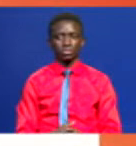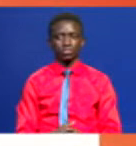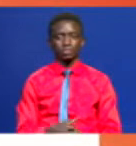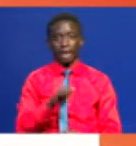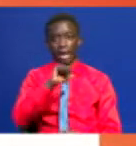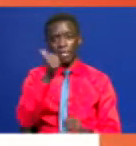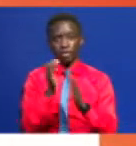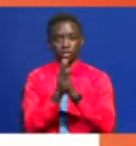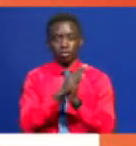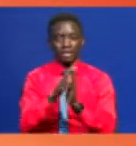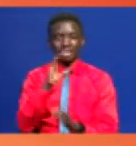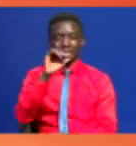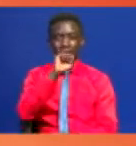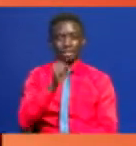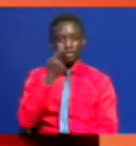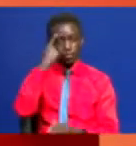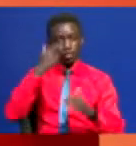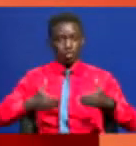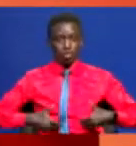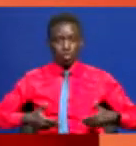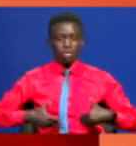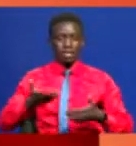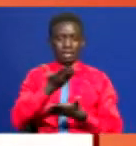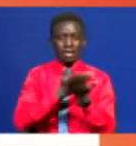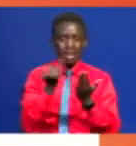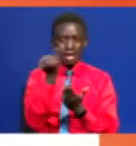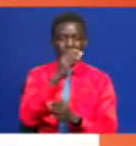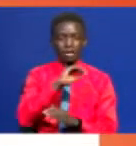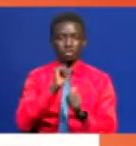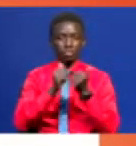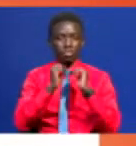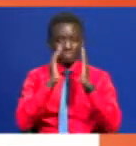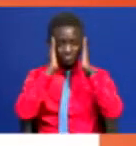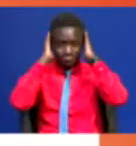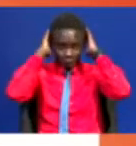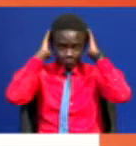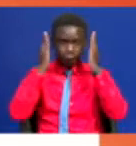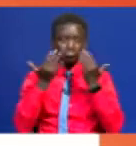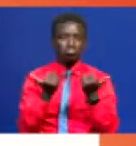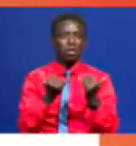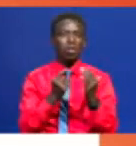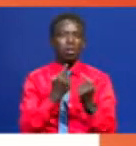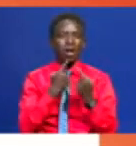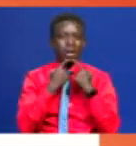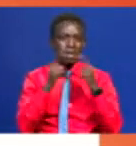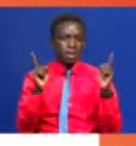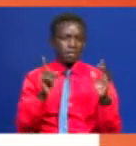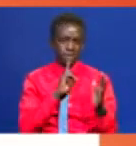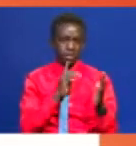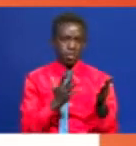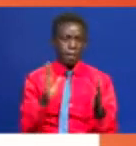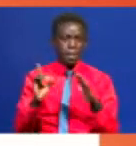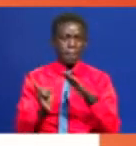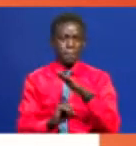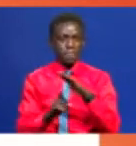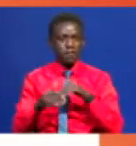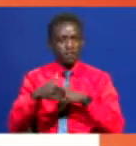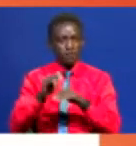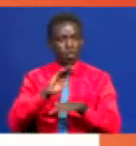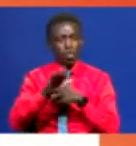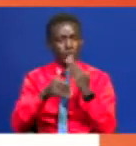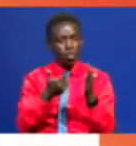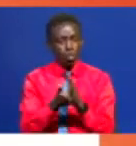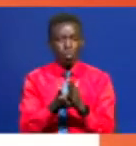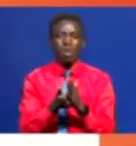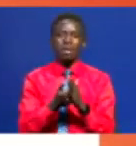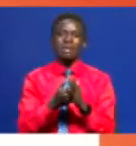Elsa, Cabinet Secretary for Youth Affairs, Arts and Sports, Ababu Namwamba, has reiterated that his ministry had abided by all the requirements